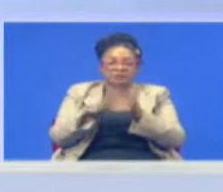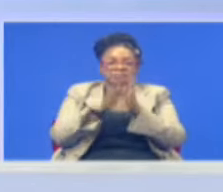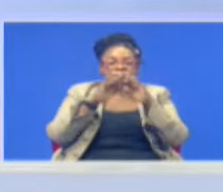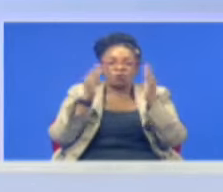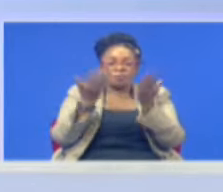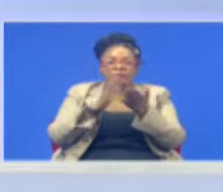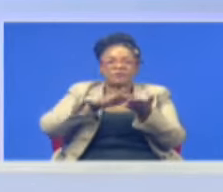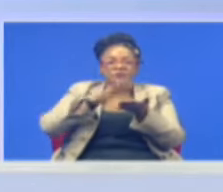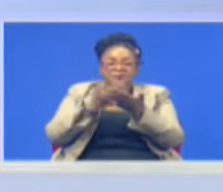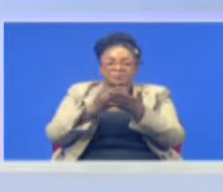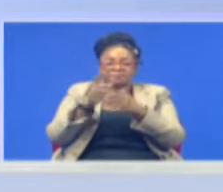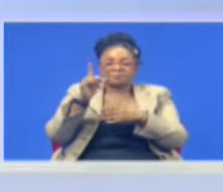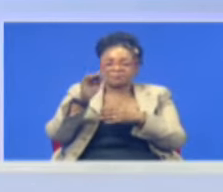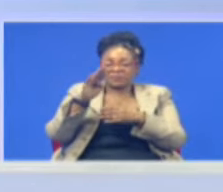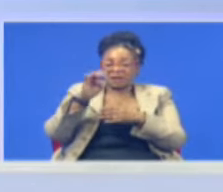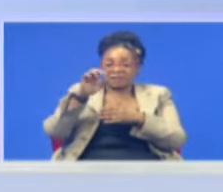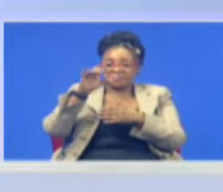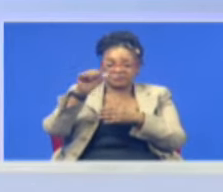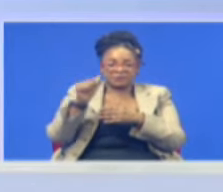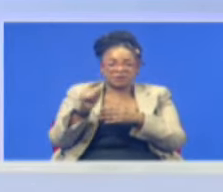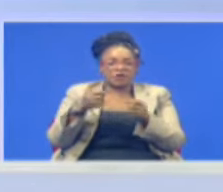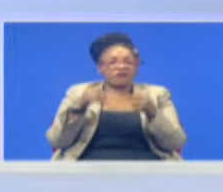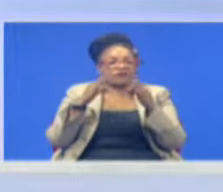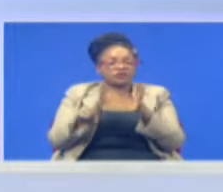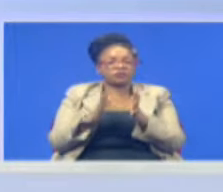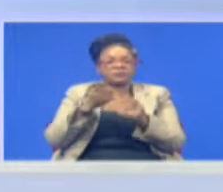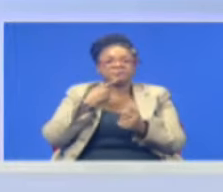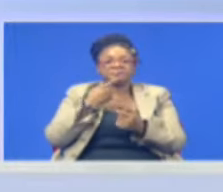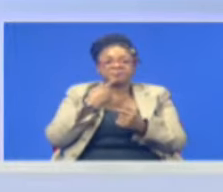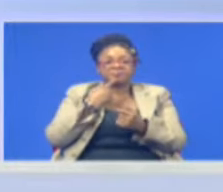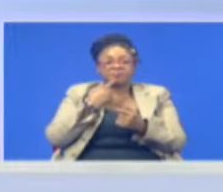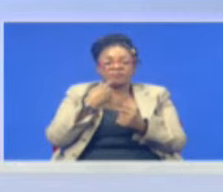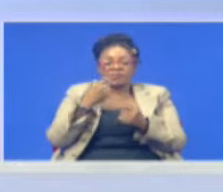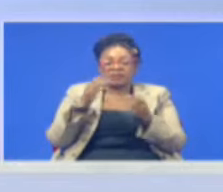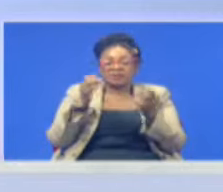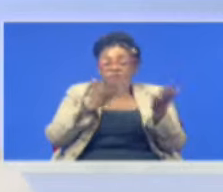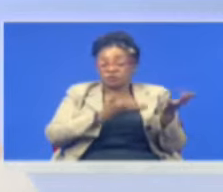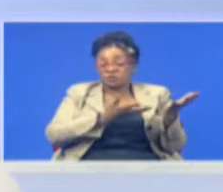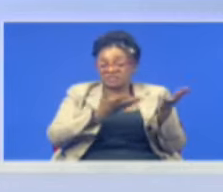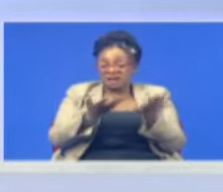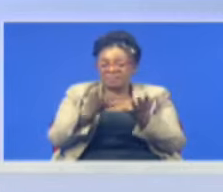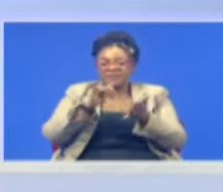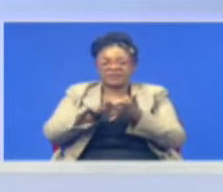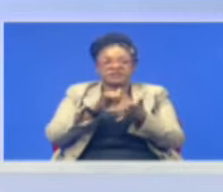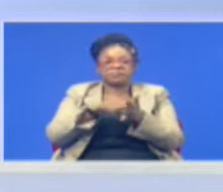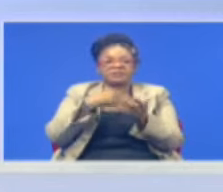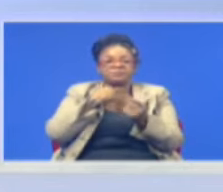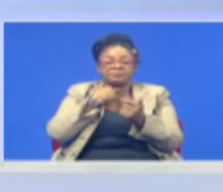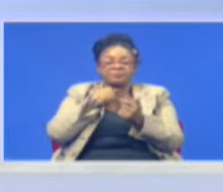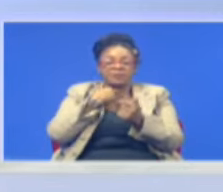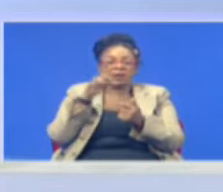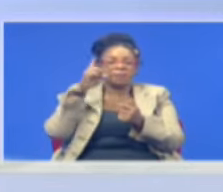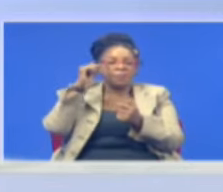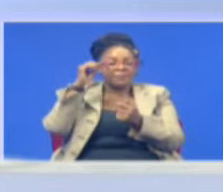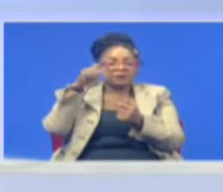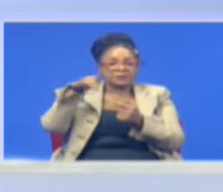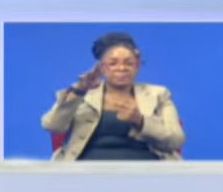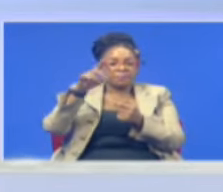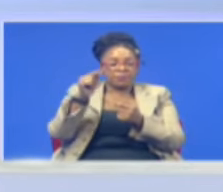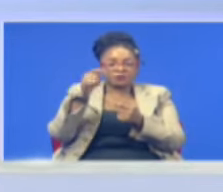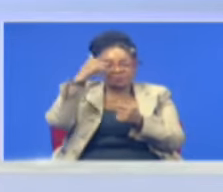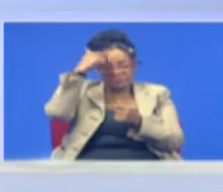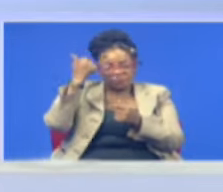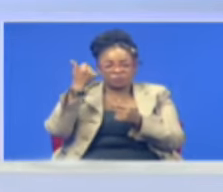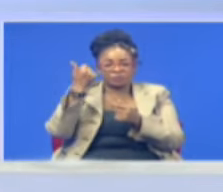the Kenya Medical Supplies Authority officials say that the consignment that had been stuck at the port of Mombasa due to a disagreement between